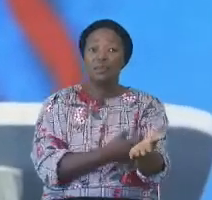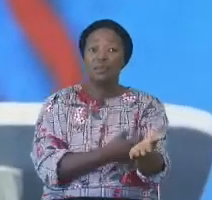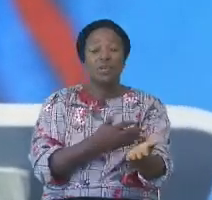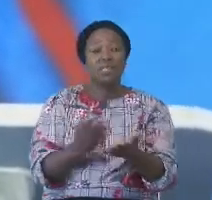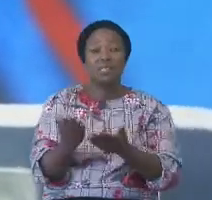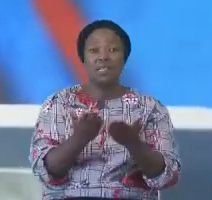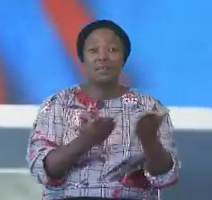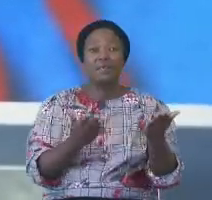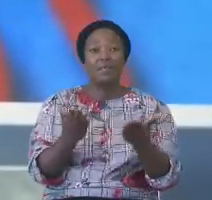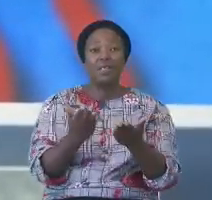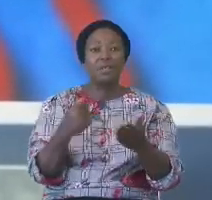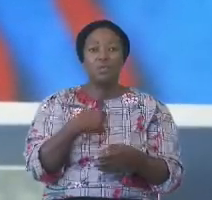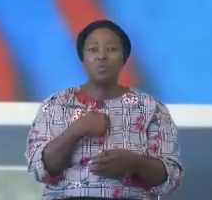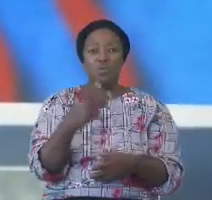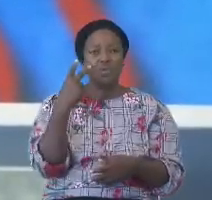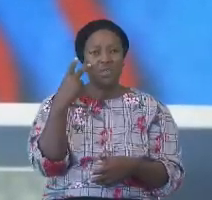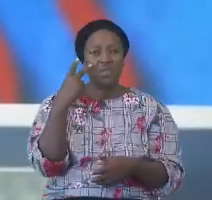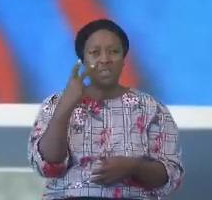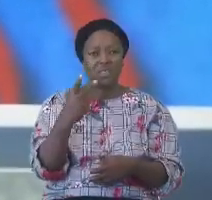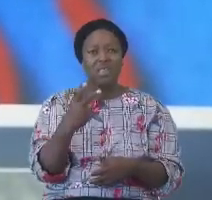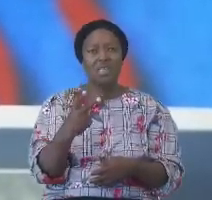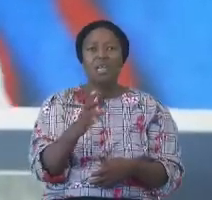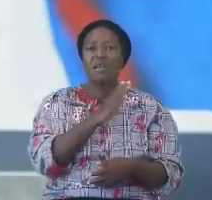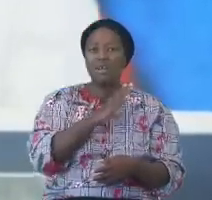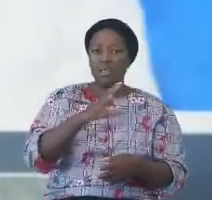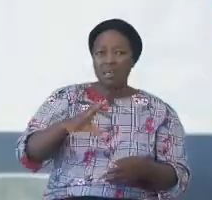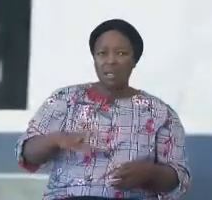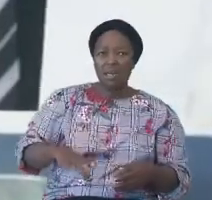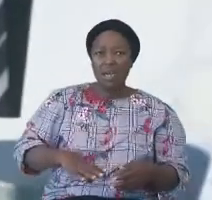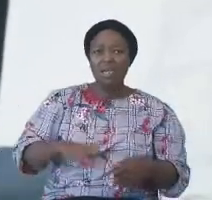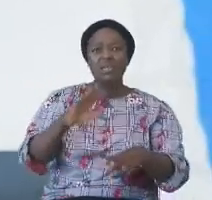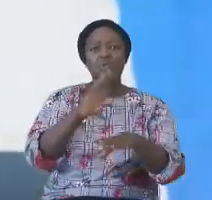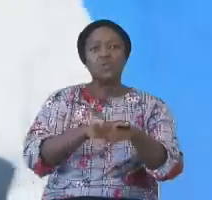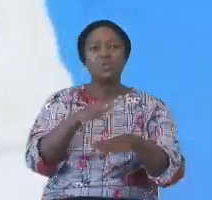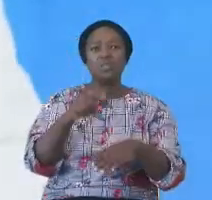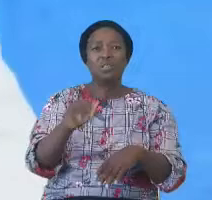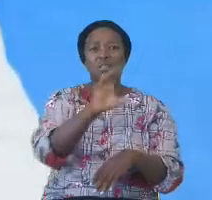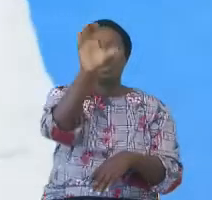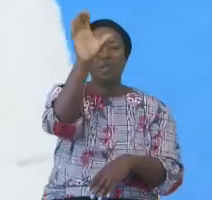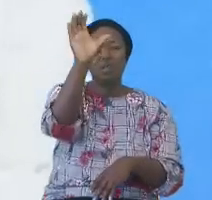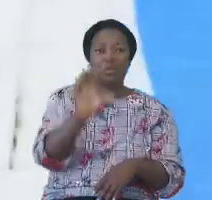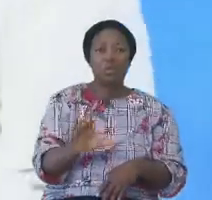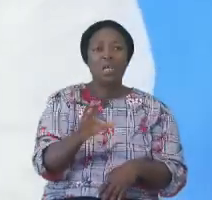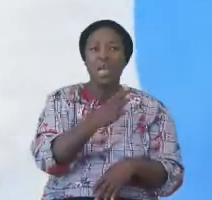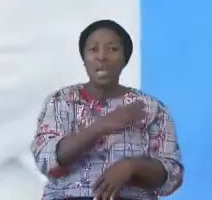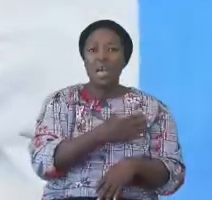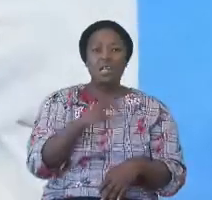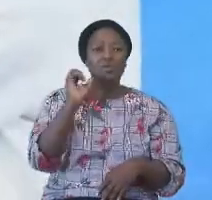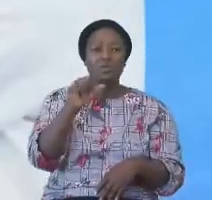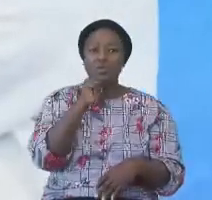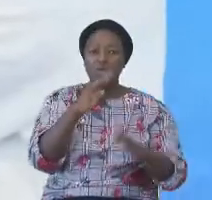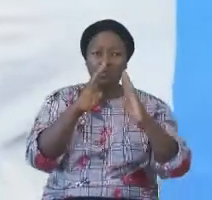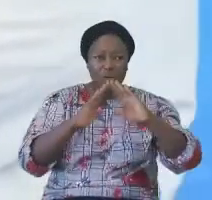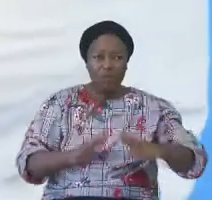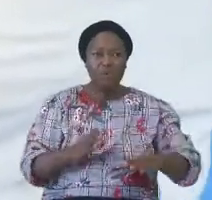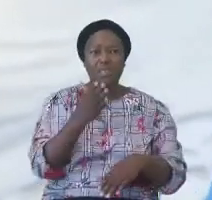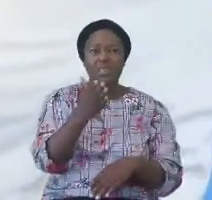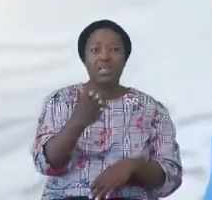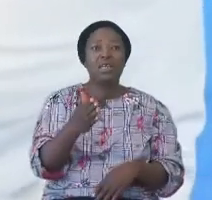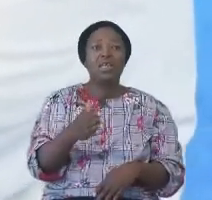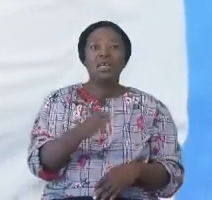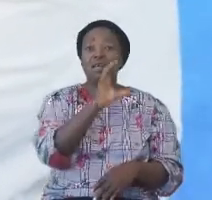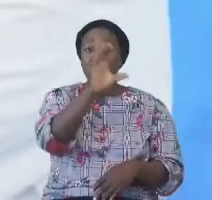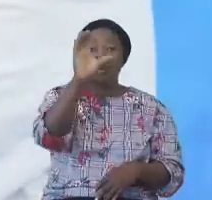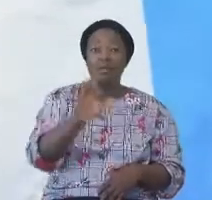the wonders of the cross this morning service were looking at christ on the